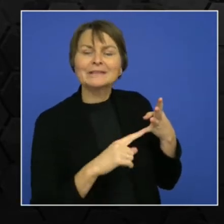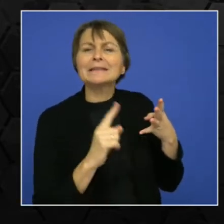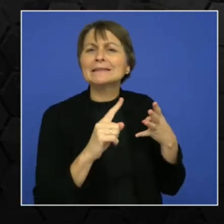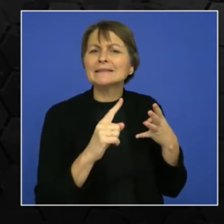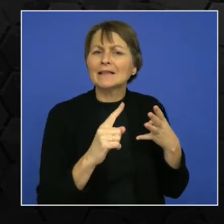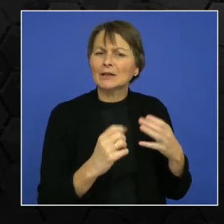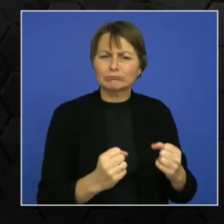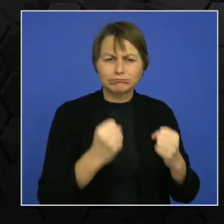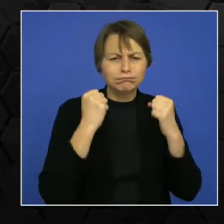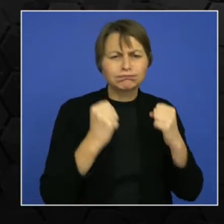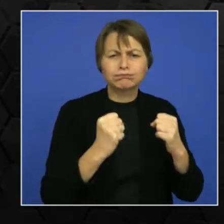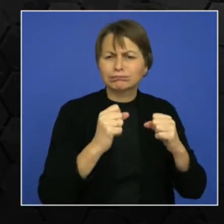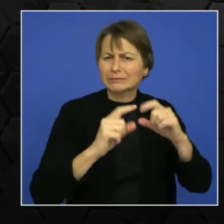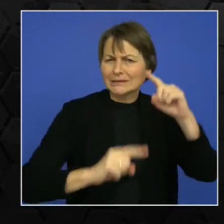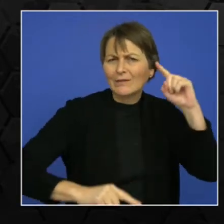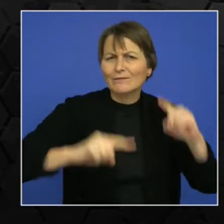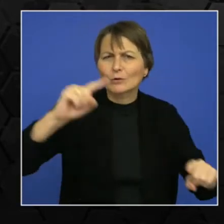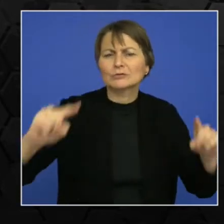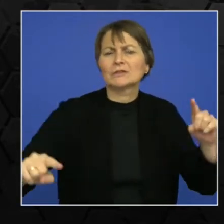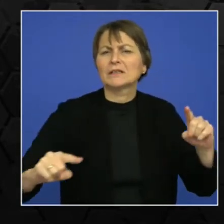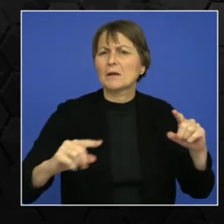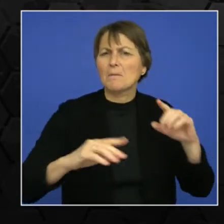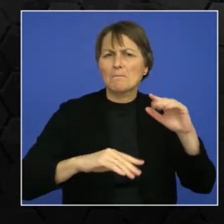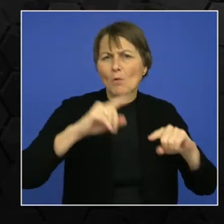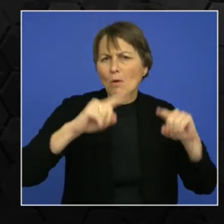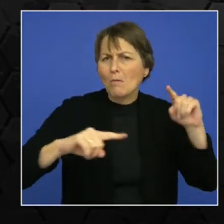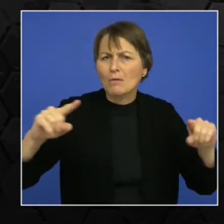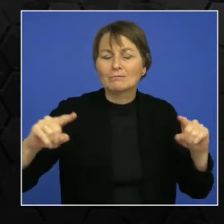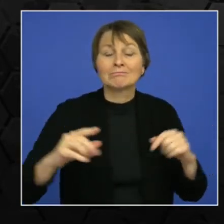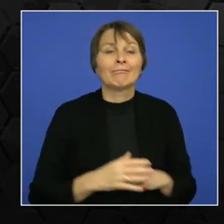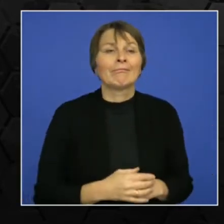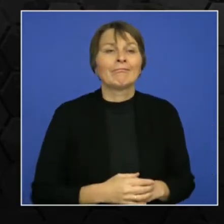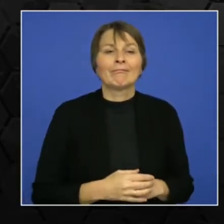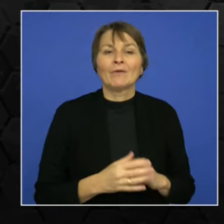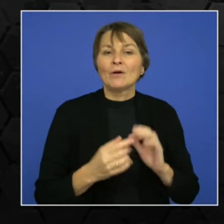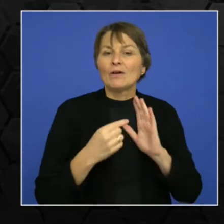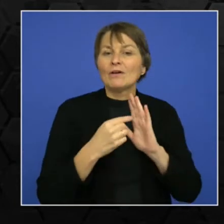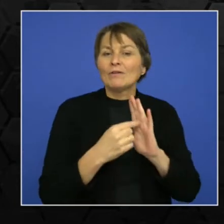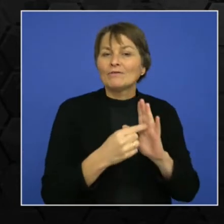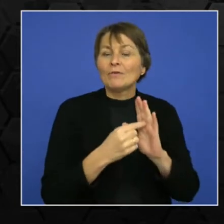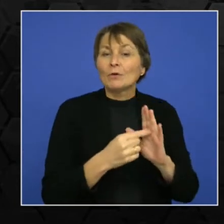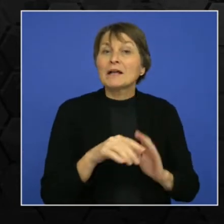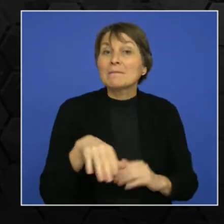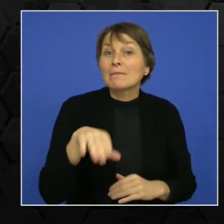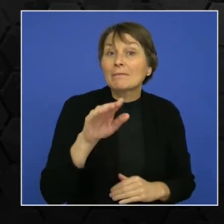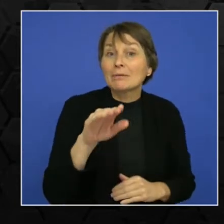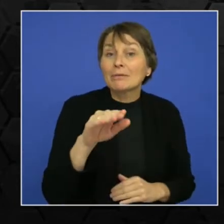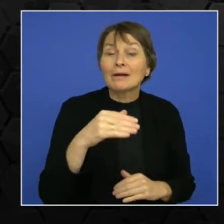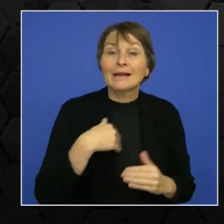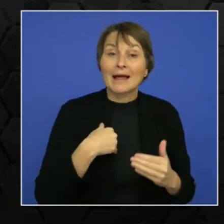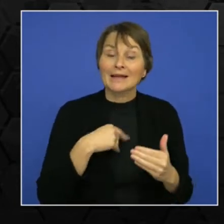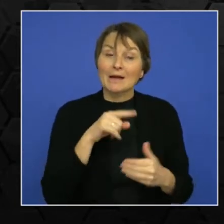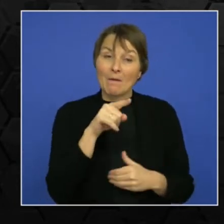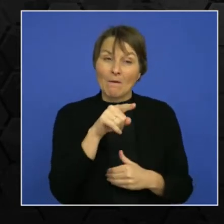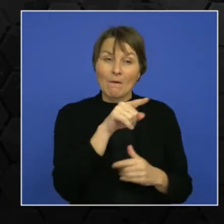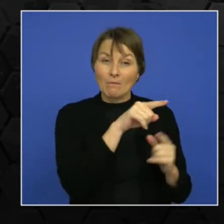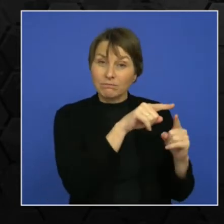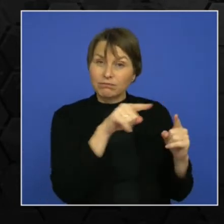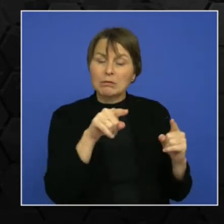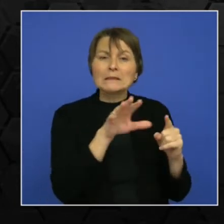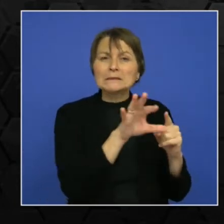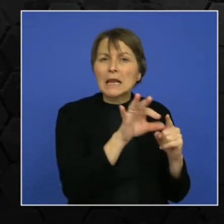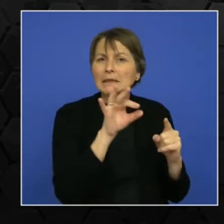increased diversity part in a sense, for example, if you want to purchase a mobile phone, so you can select a filter from